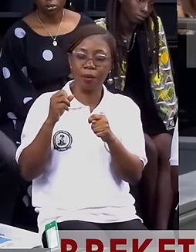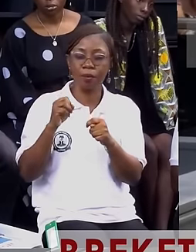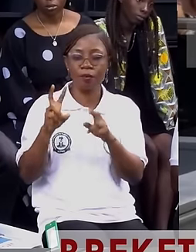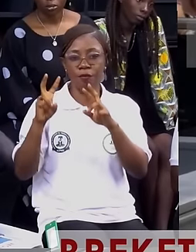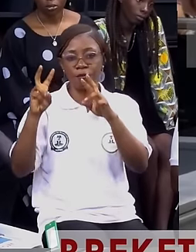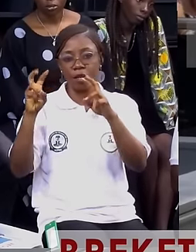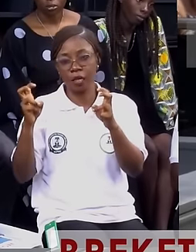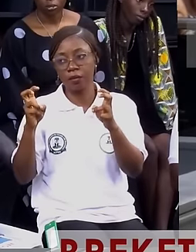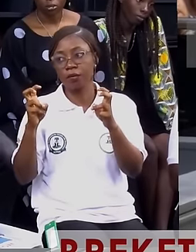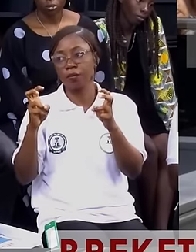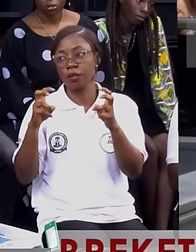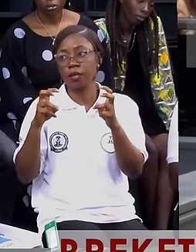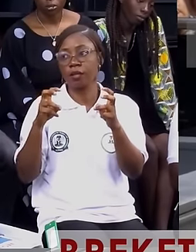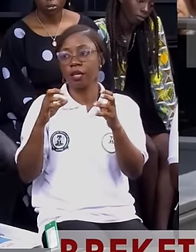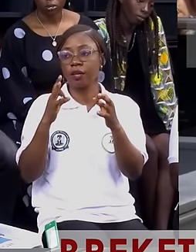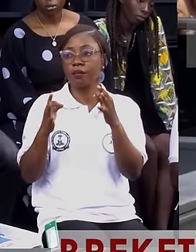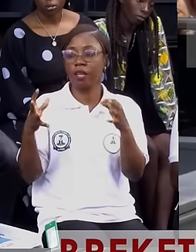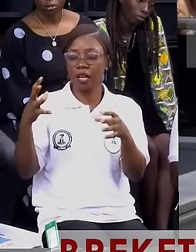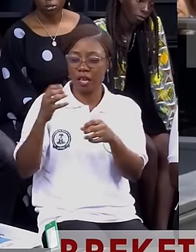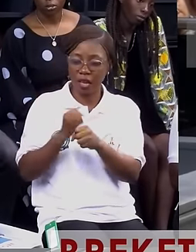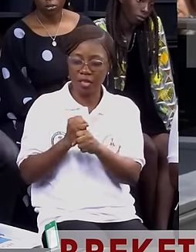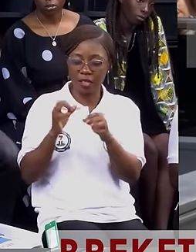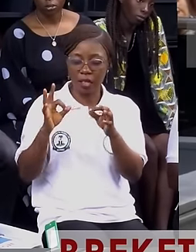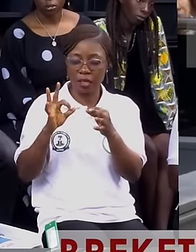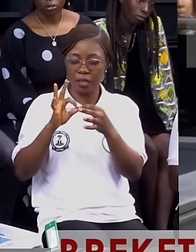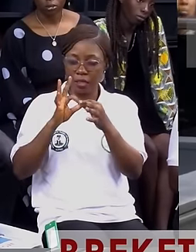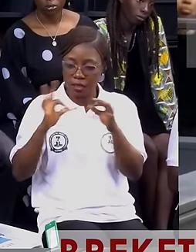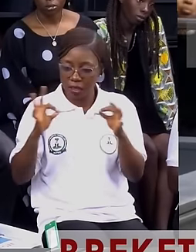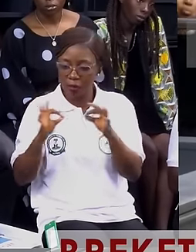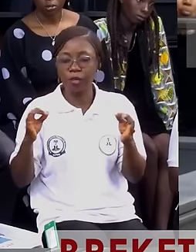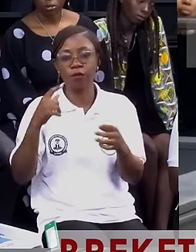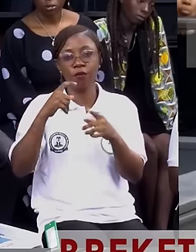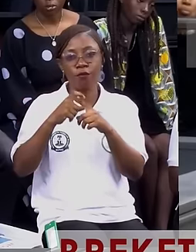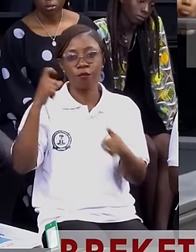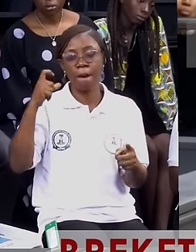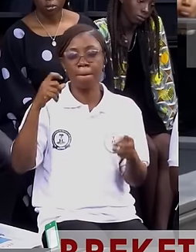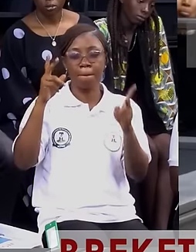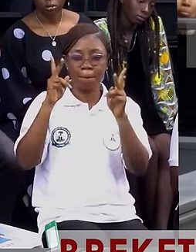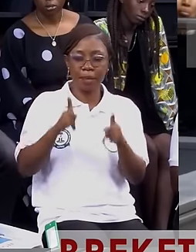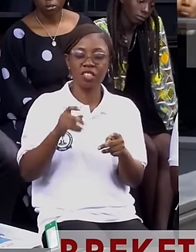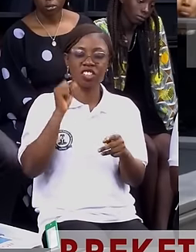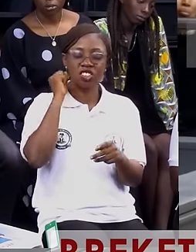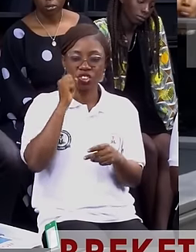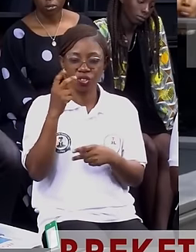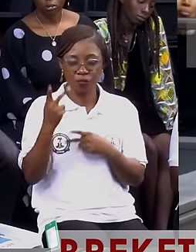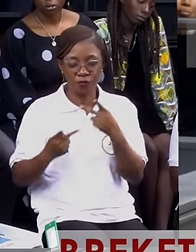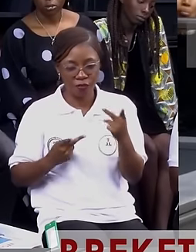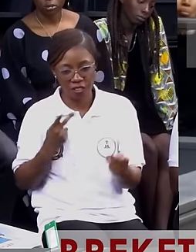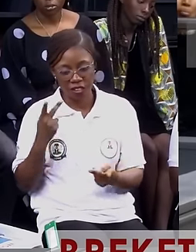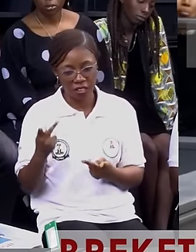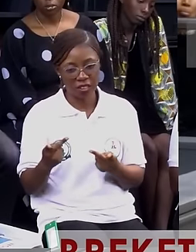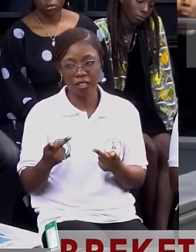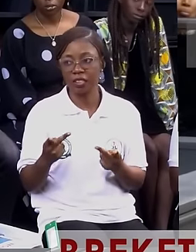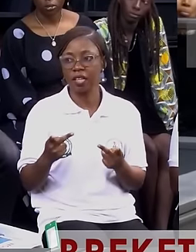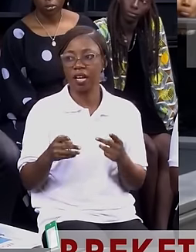For the fact say they obtain statement from the person where she go visit, they